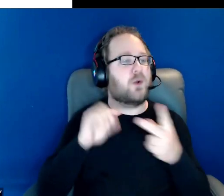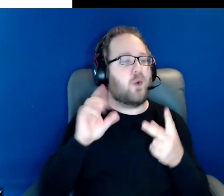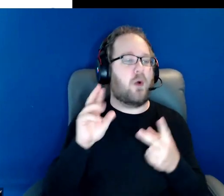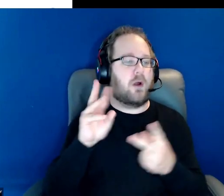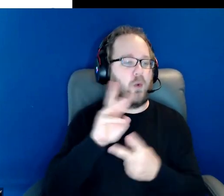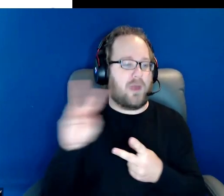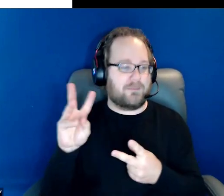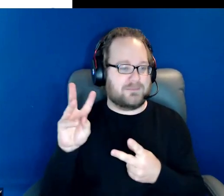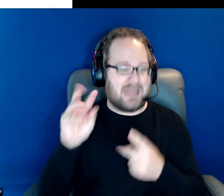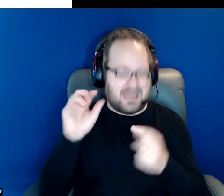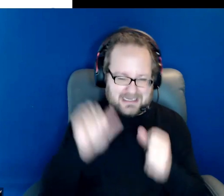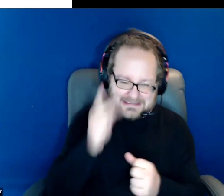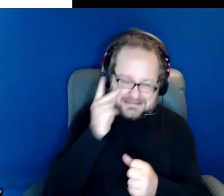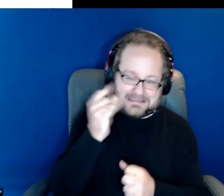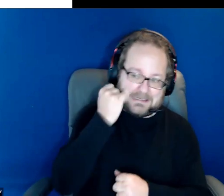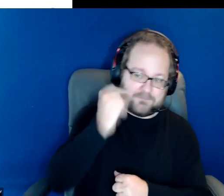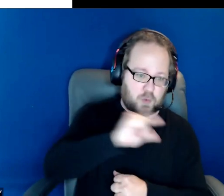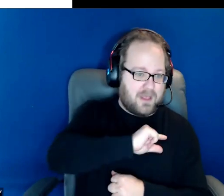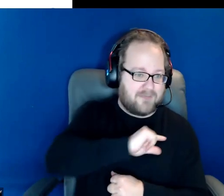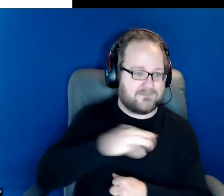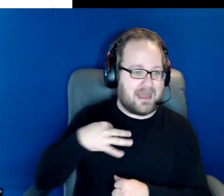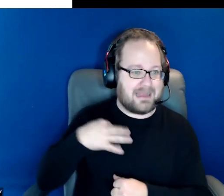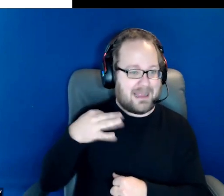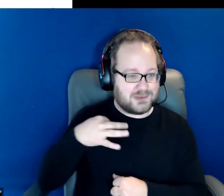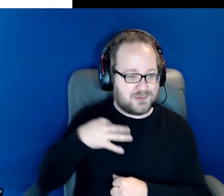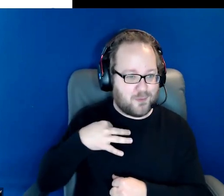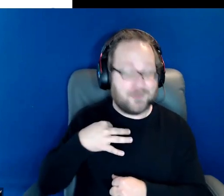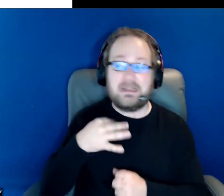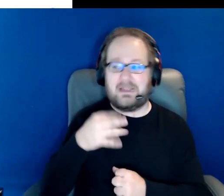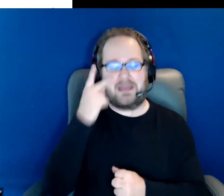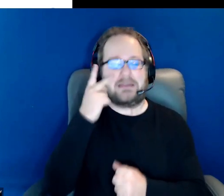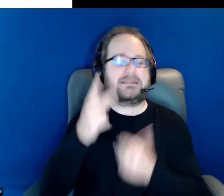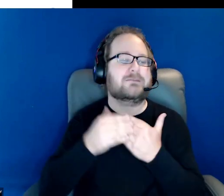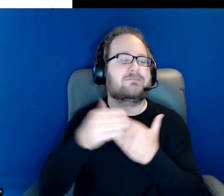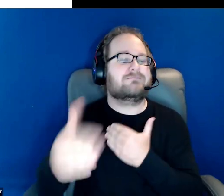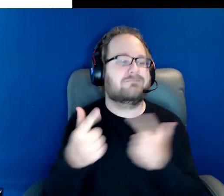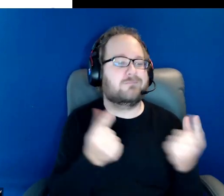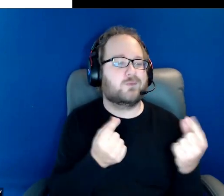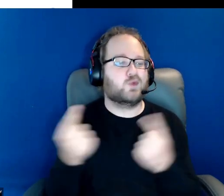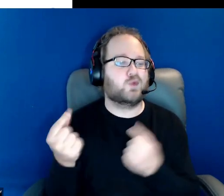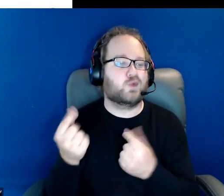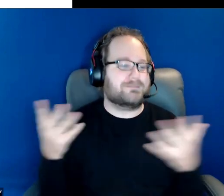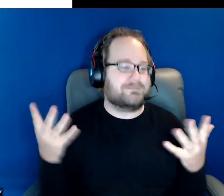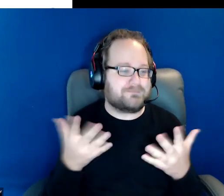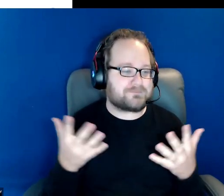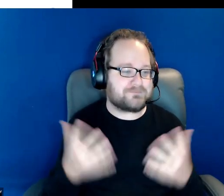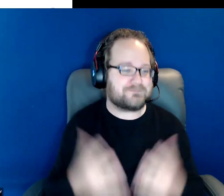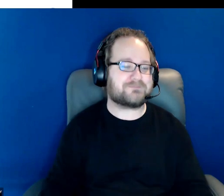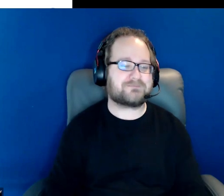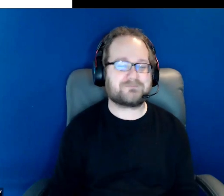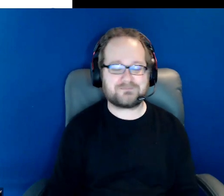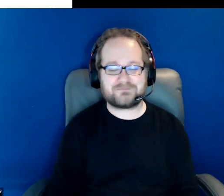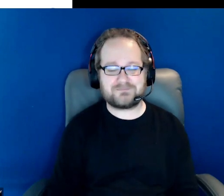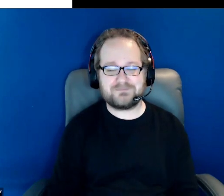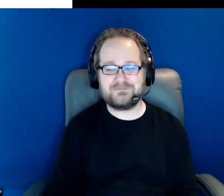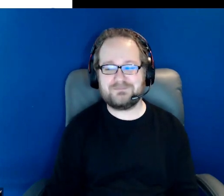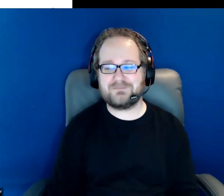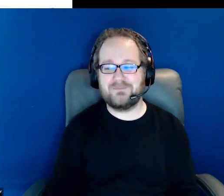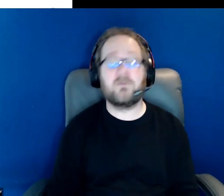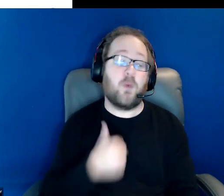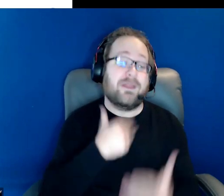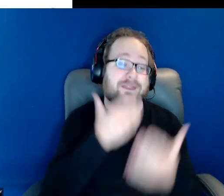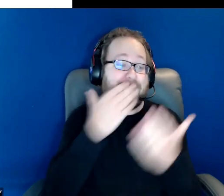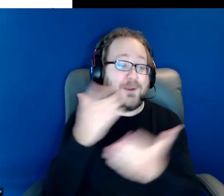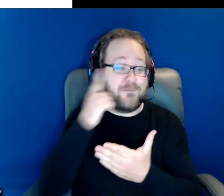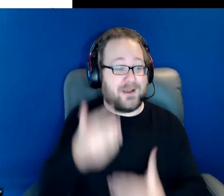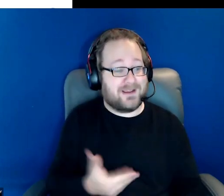to go for next steps. Again, I truly appreciate the opportunity to share information about LIHEAP and the program can have on households